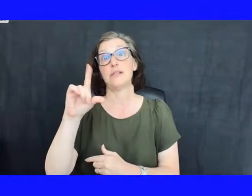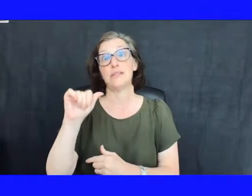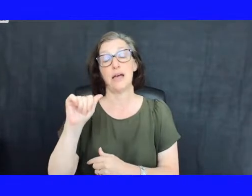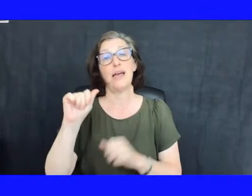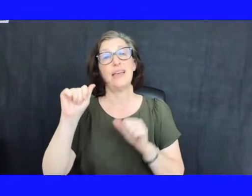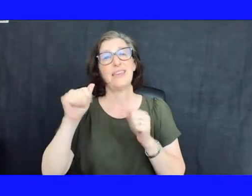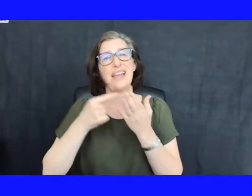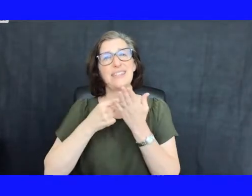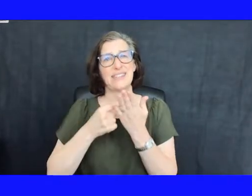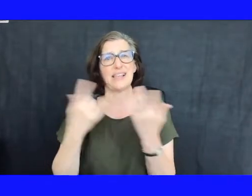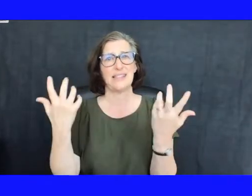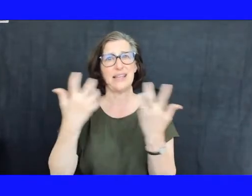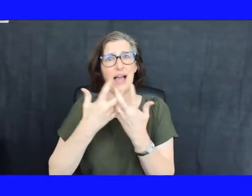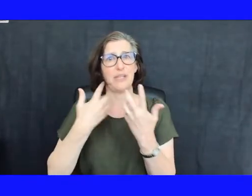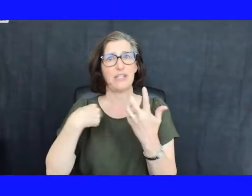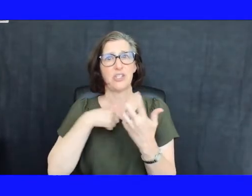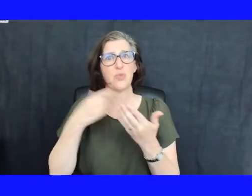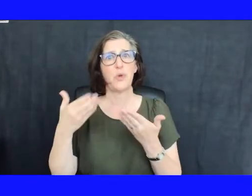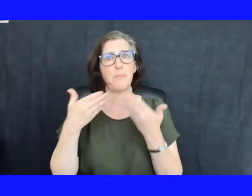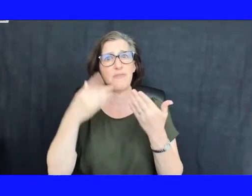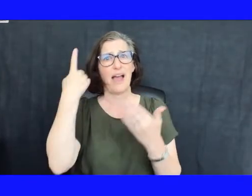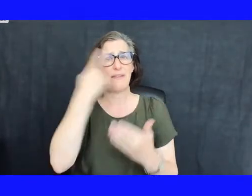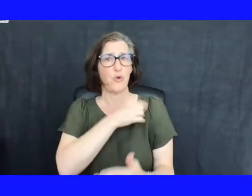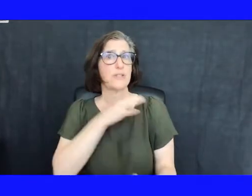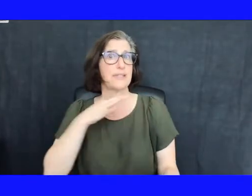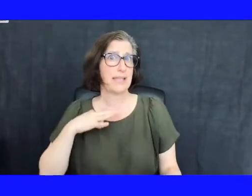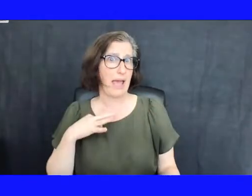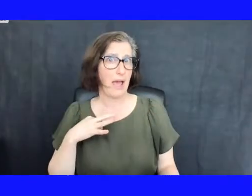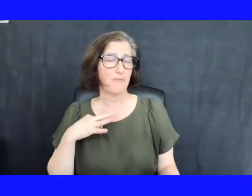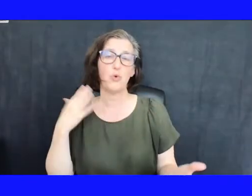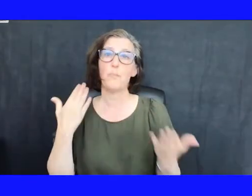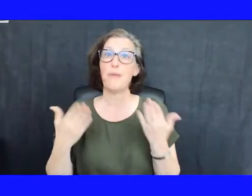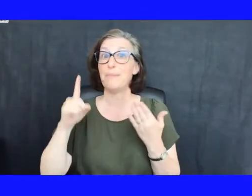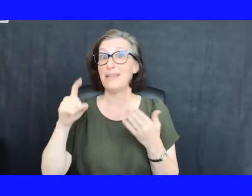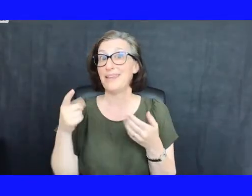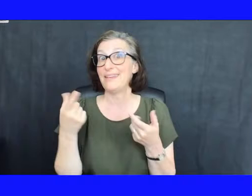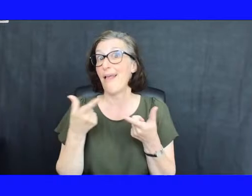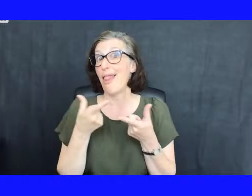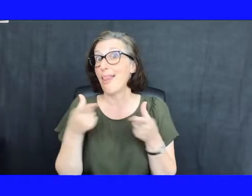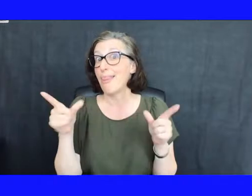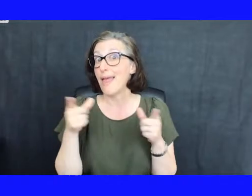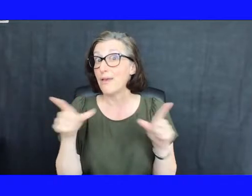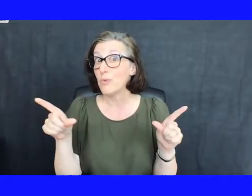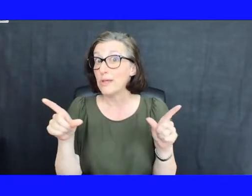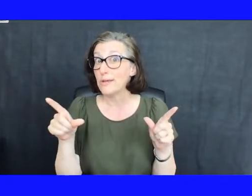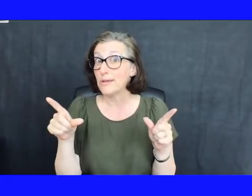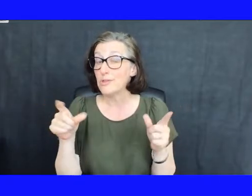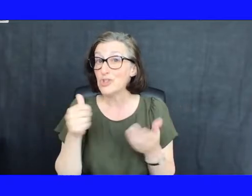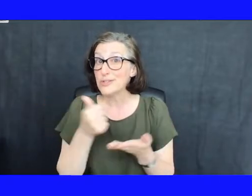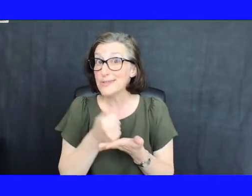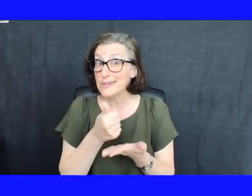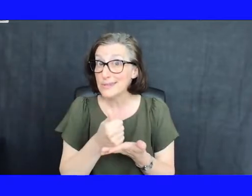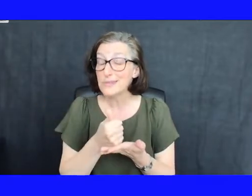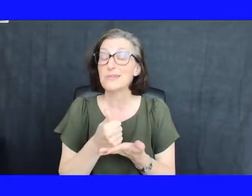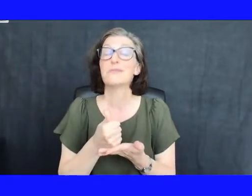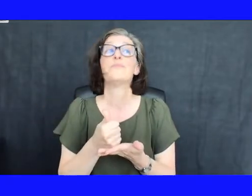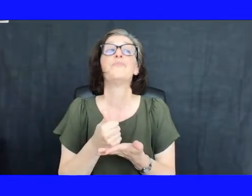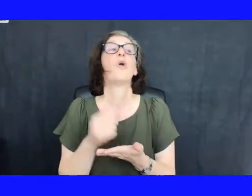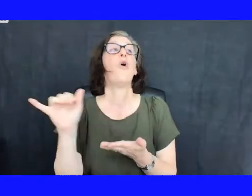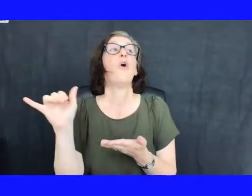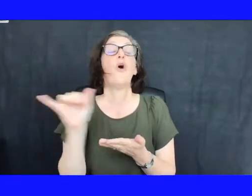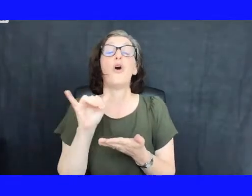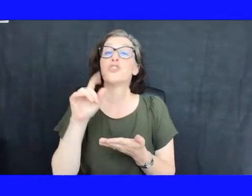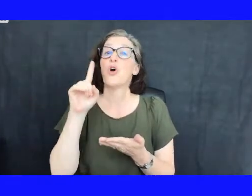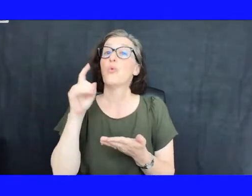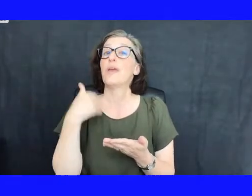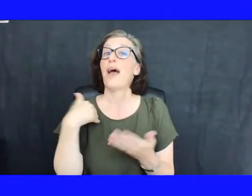or the City Commission in terms of it's a complaint regarding a denial of a public accommodation, and those matters are